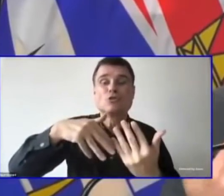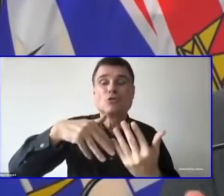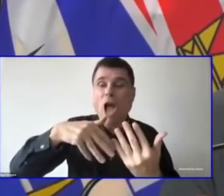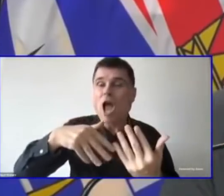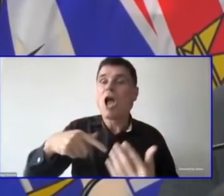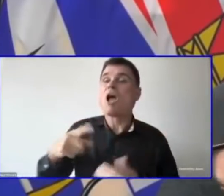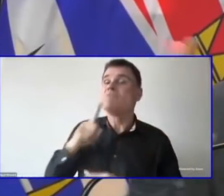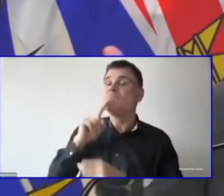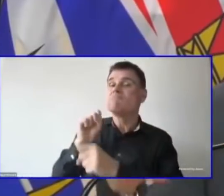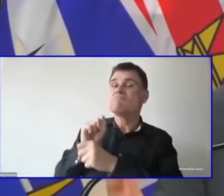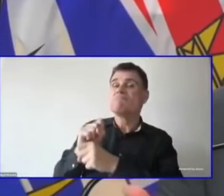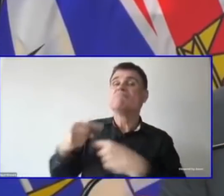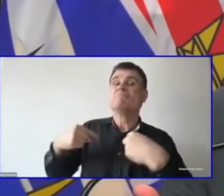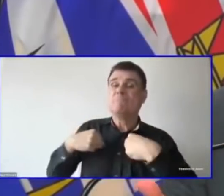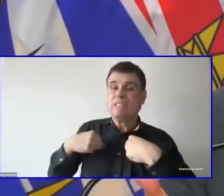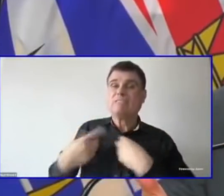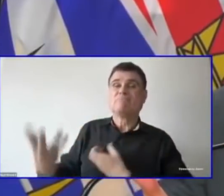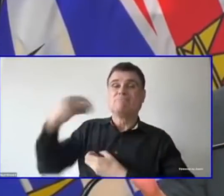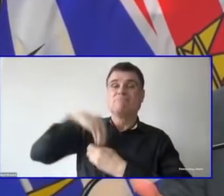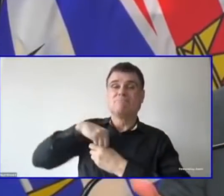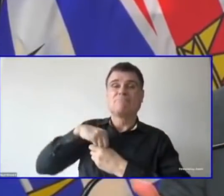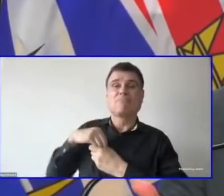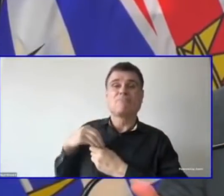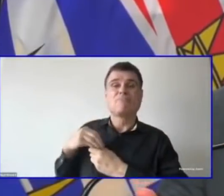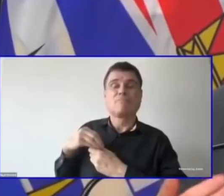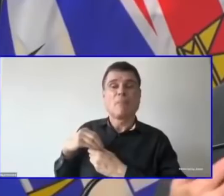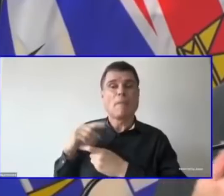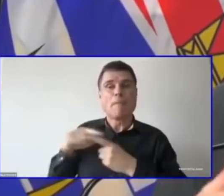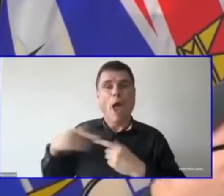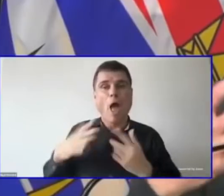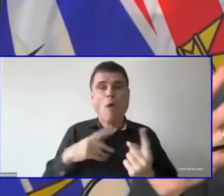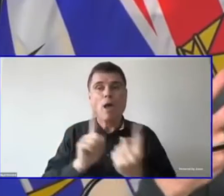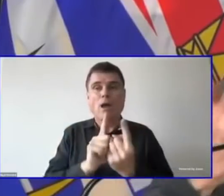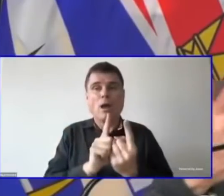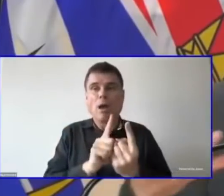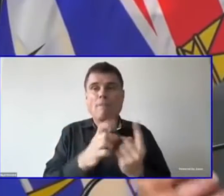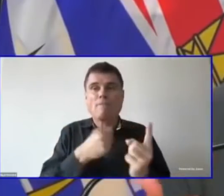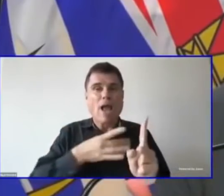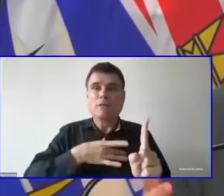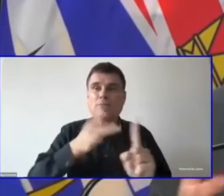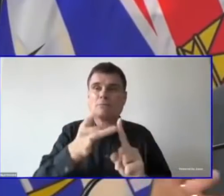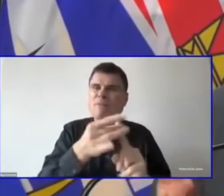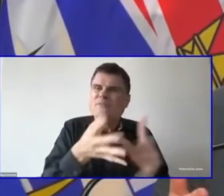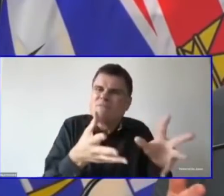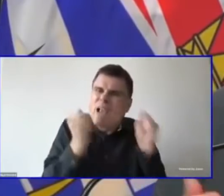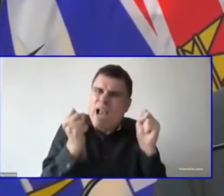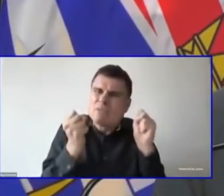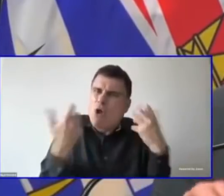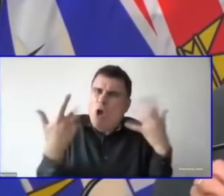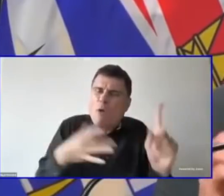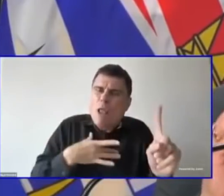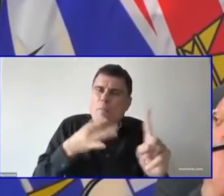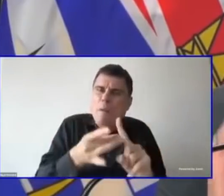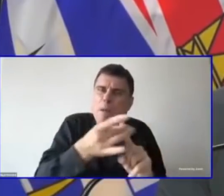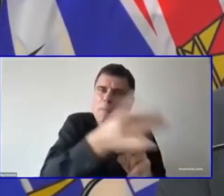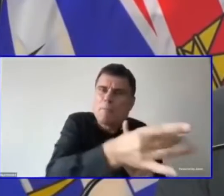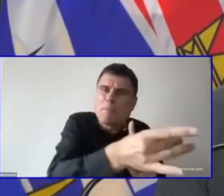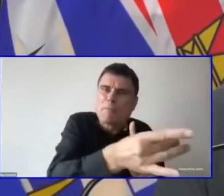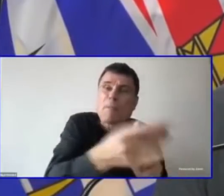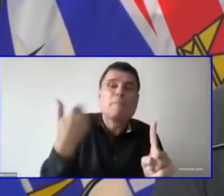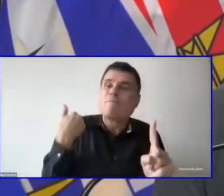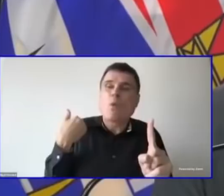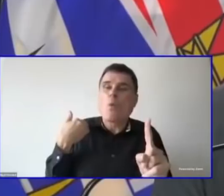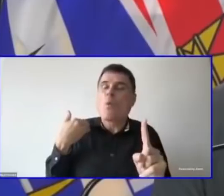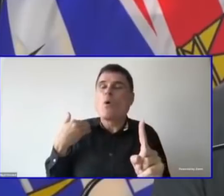it's my responsibility to put in place the public health measures for people who are attending those places. It does